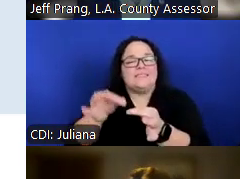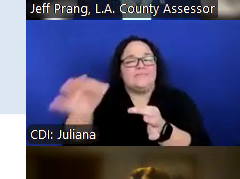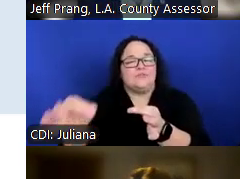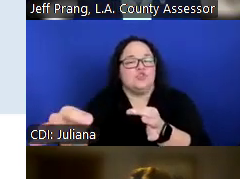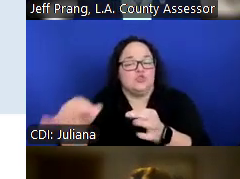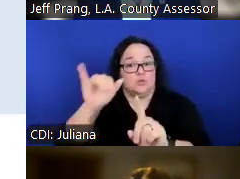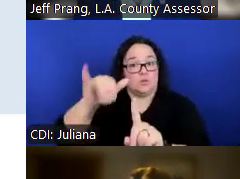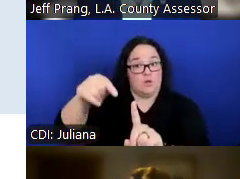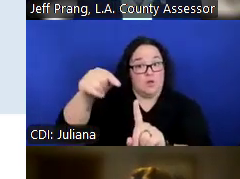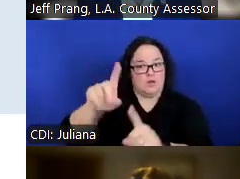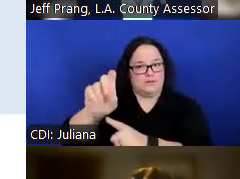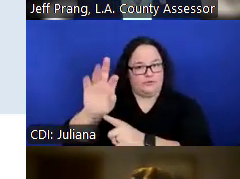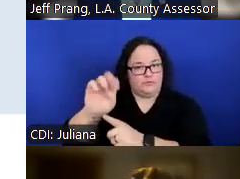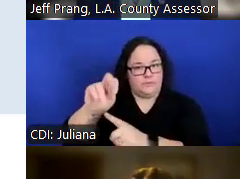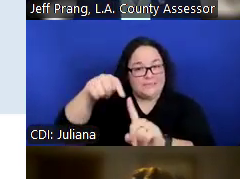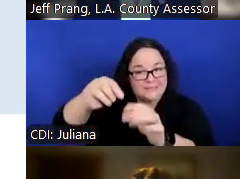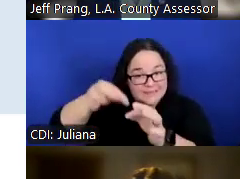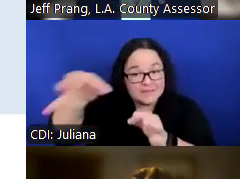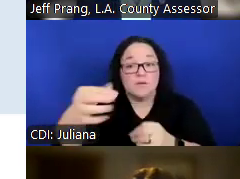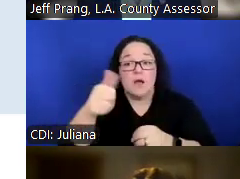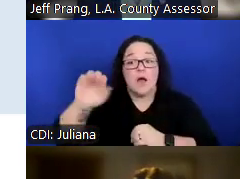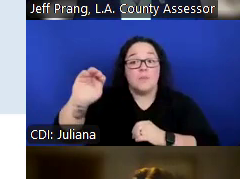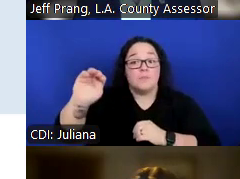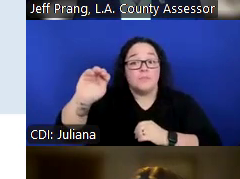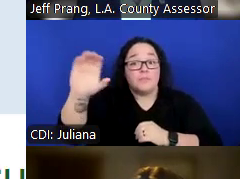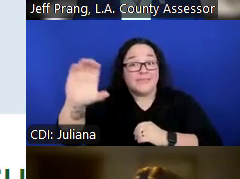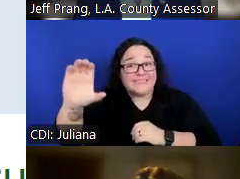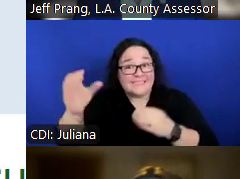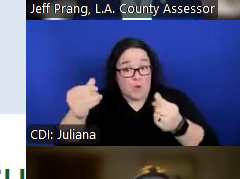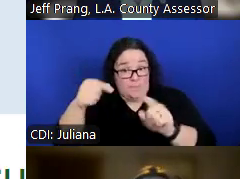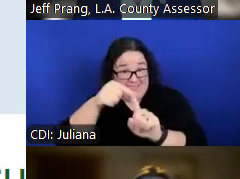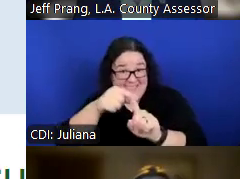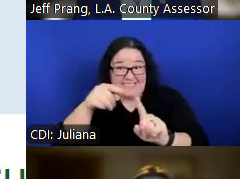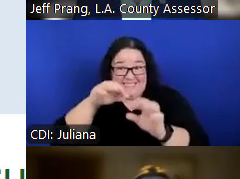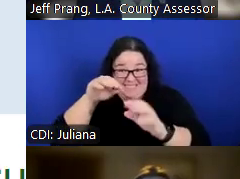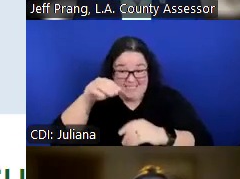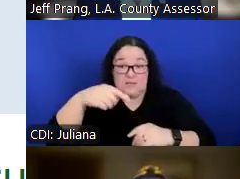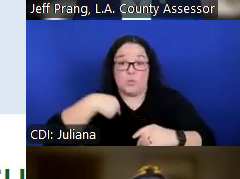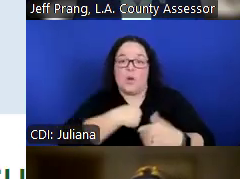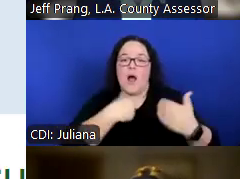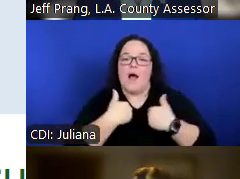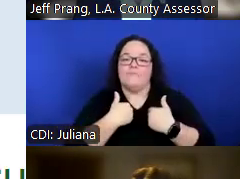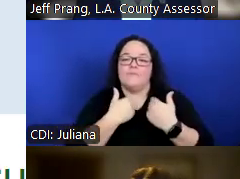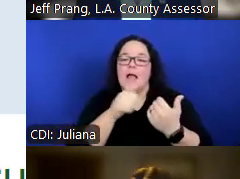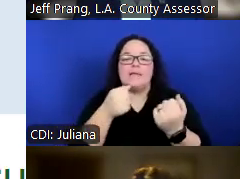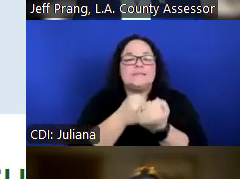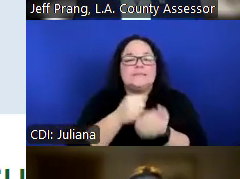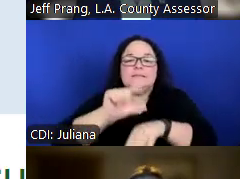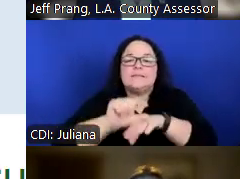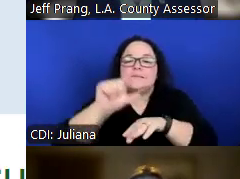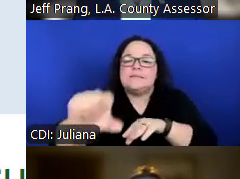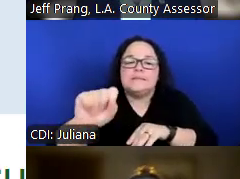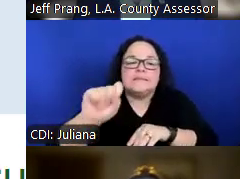misfortune calamity, but supplementally, Governor Newsom signed an executive order that allows property